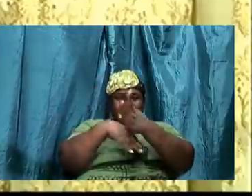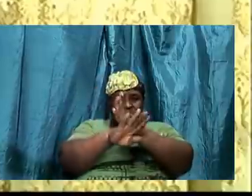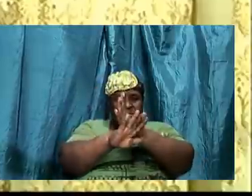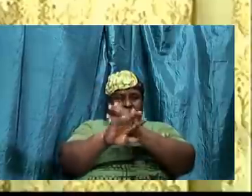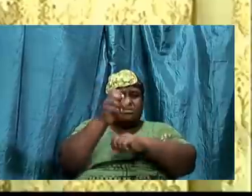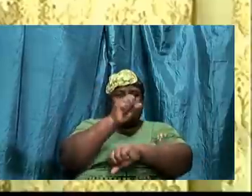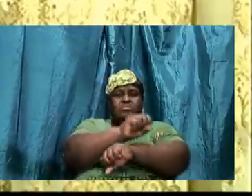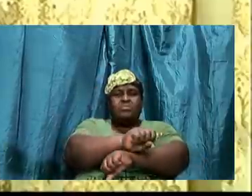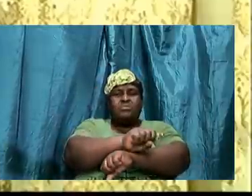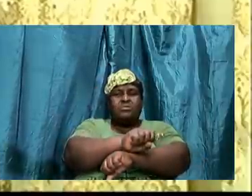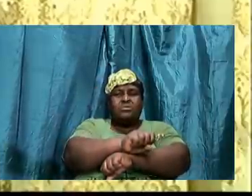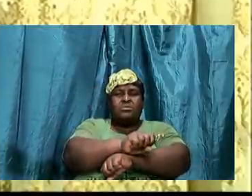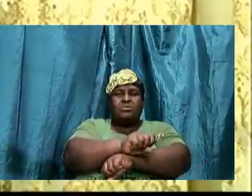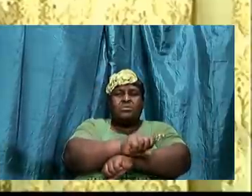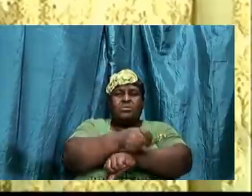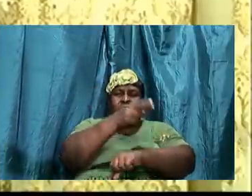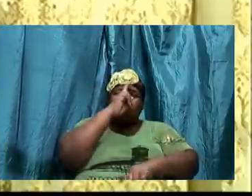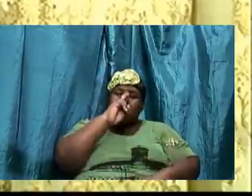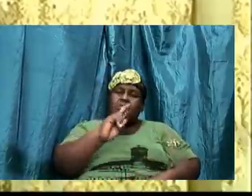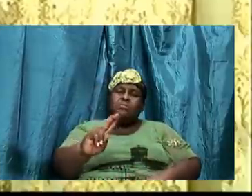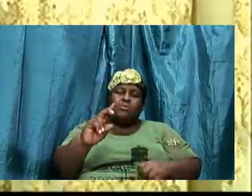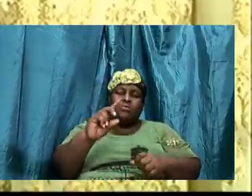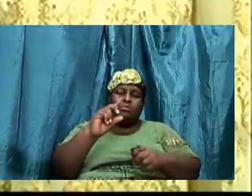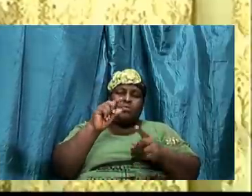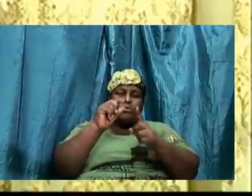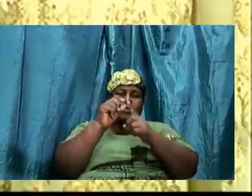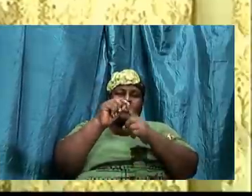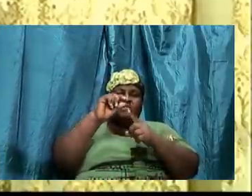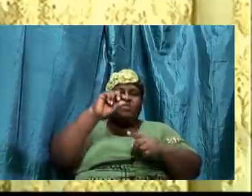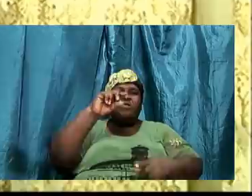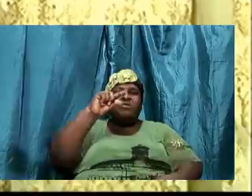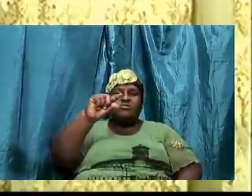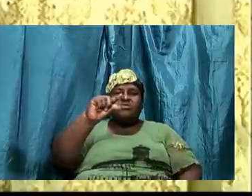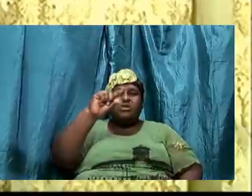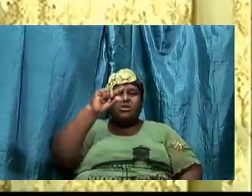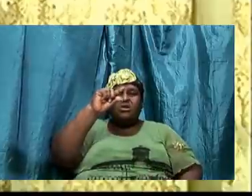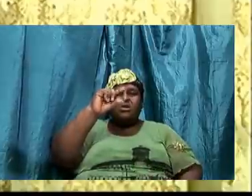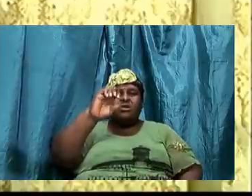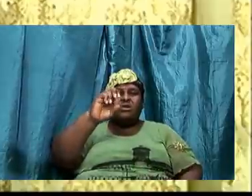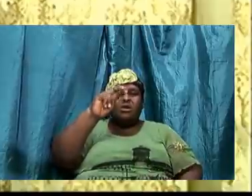The Hebrew word for Genesis means the book